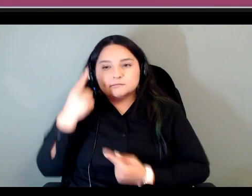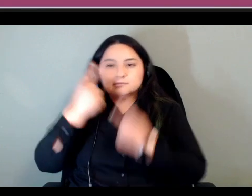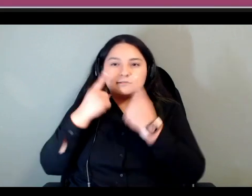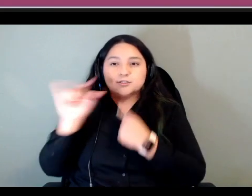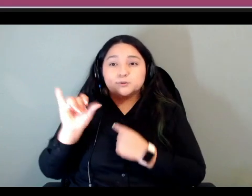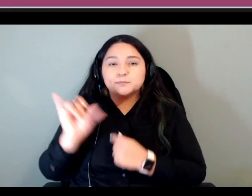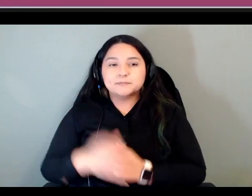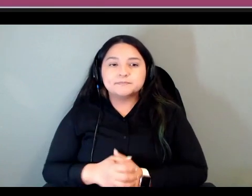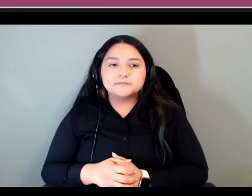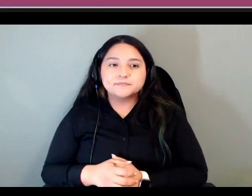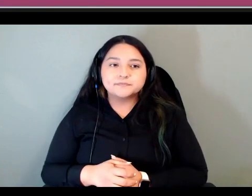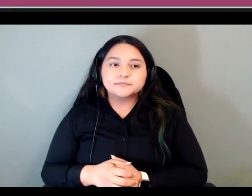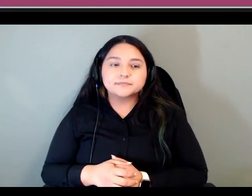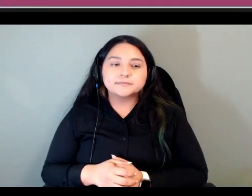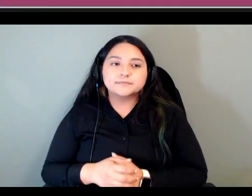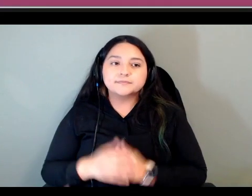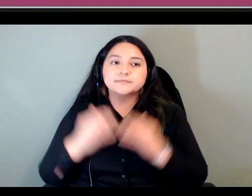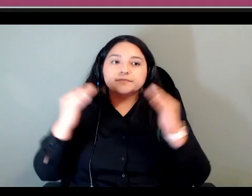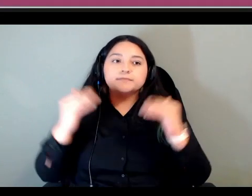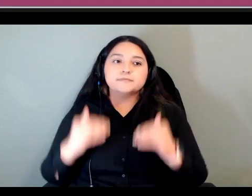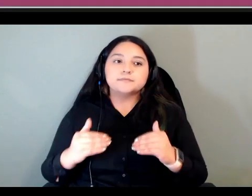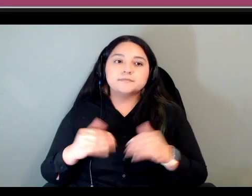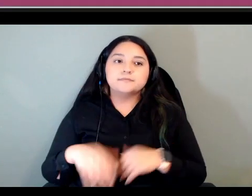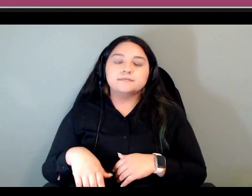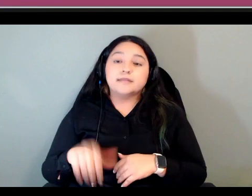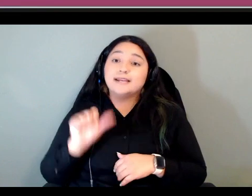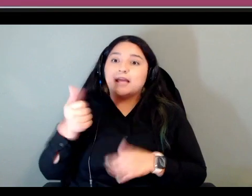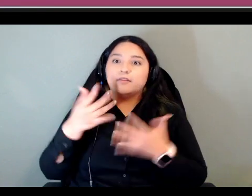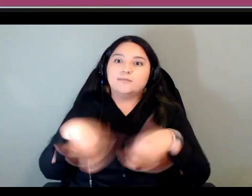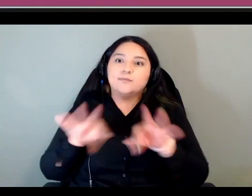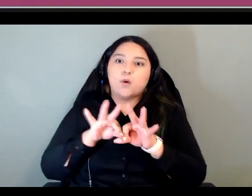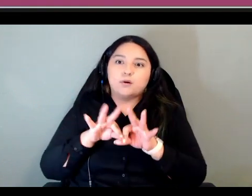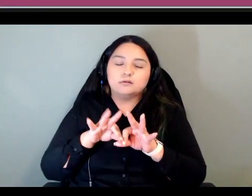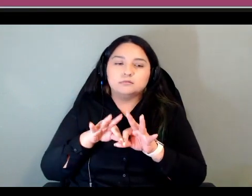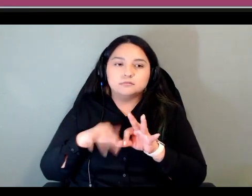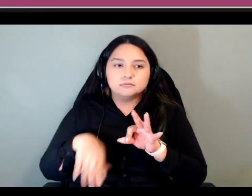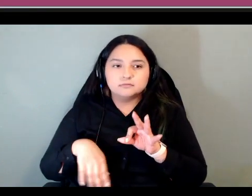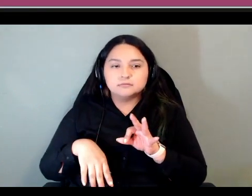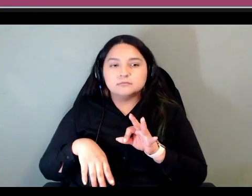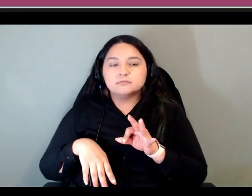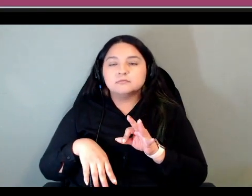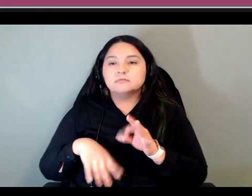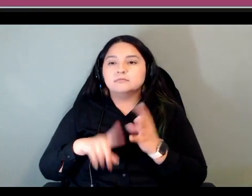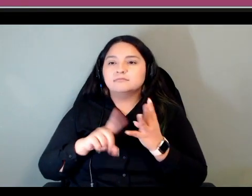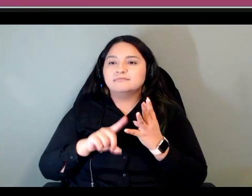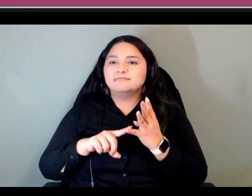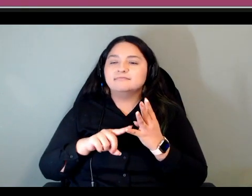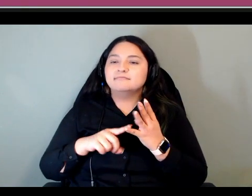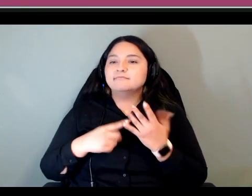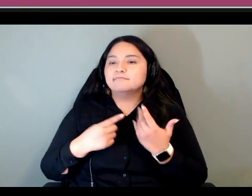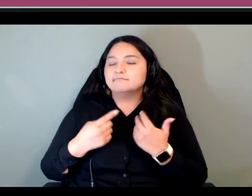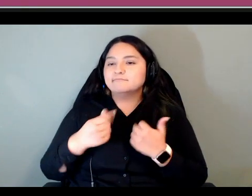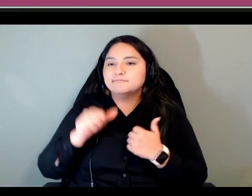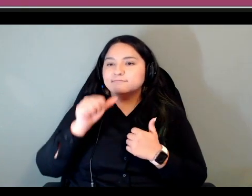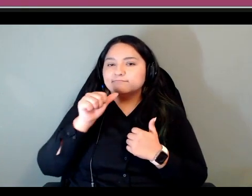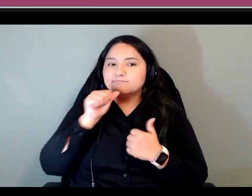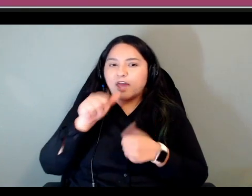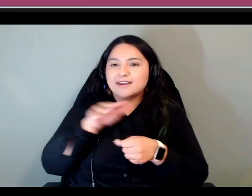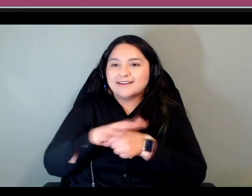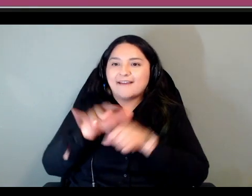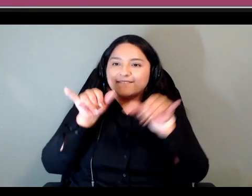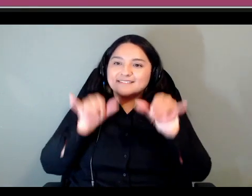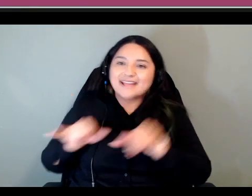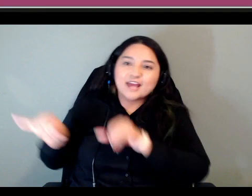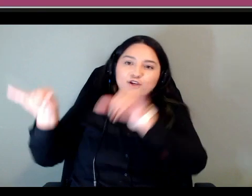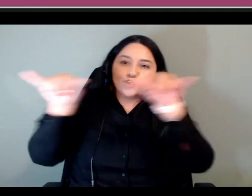So, and then another really big one was a lack of standardization in terms of